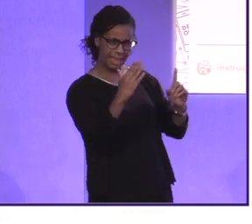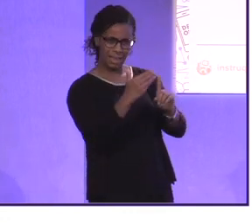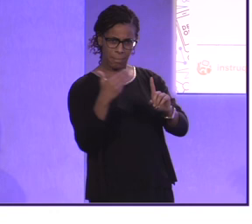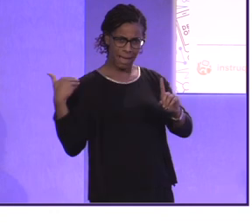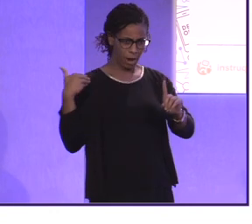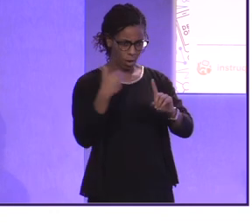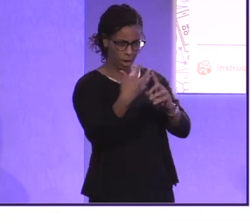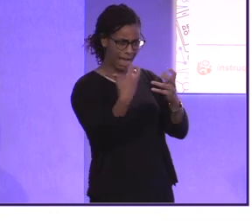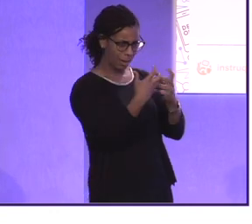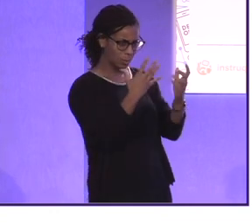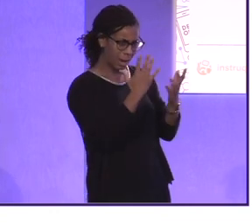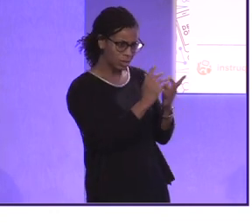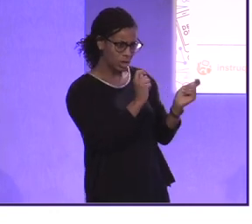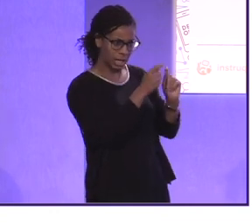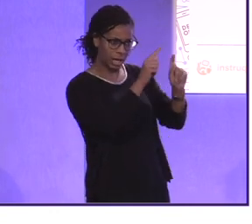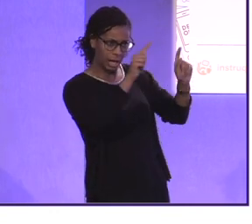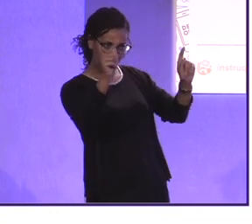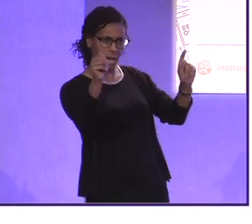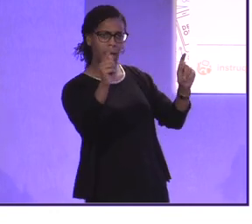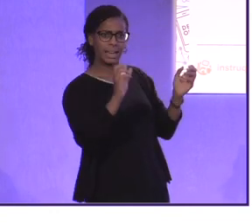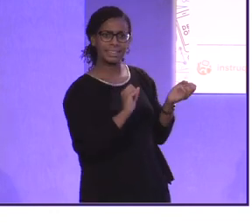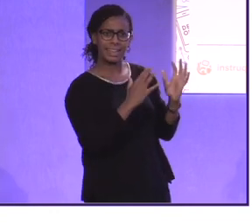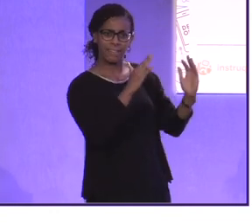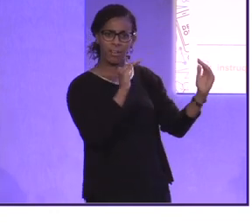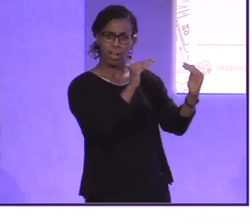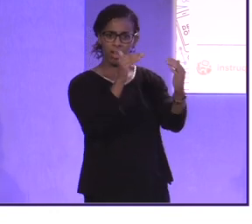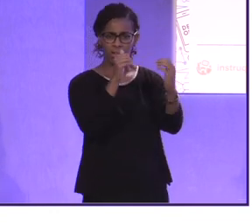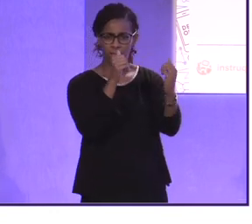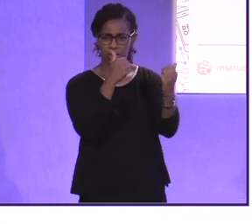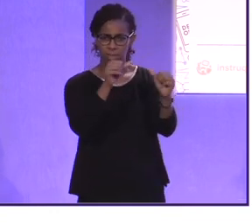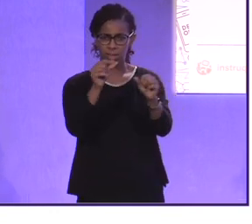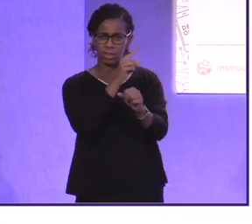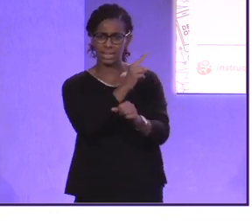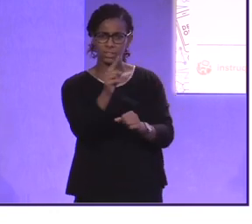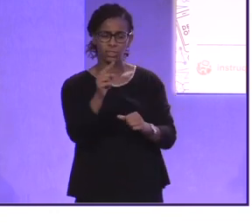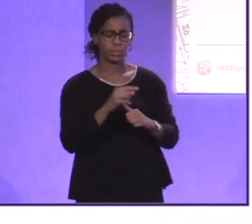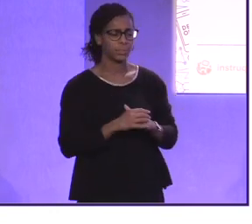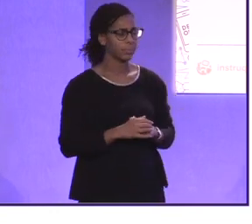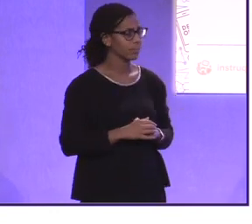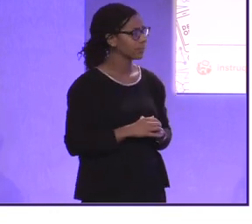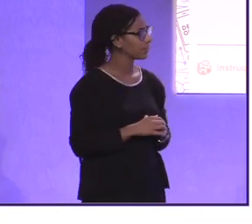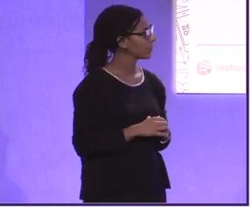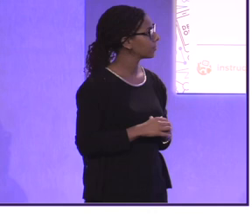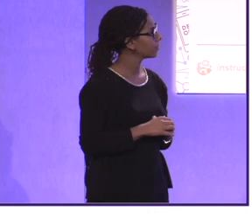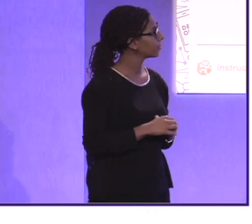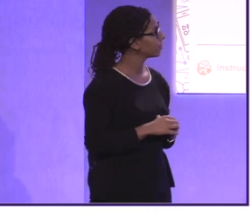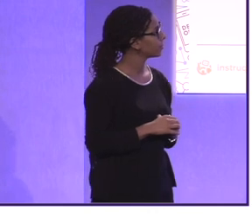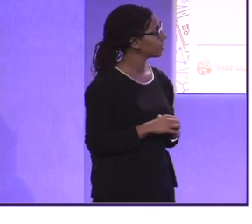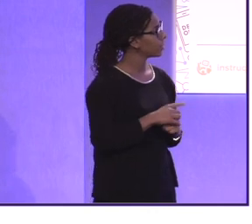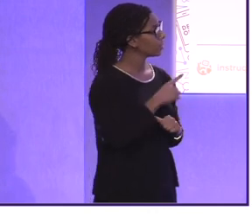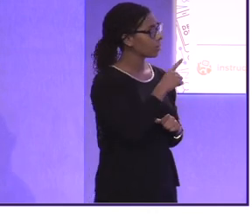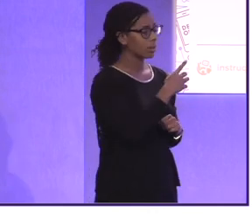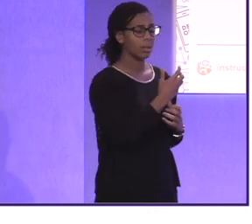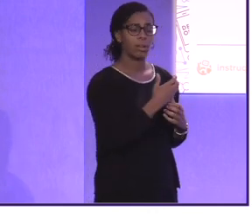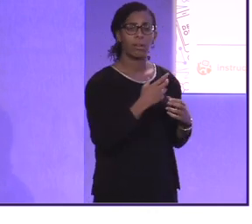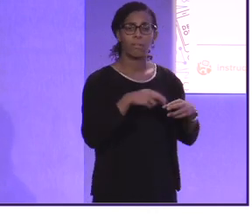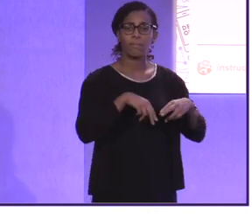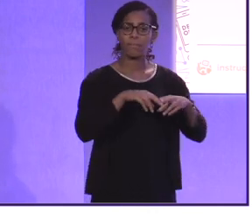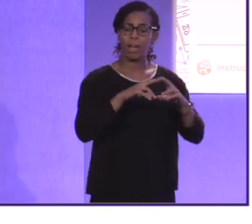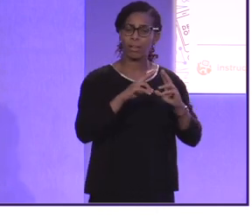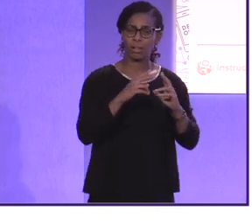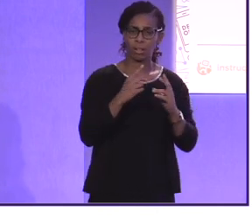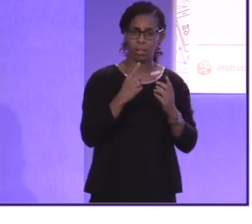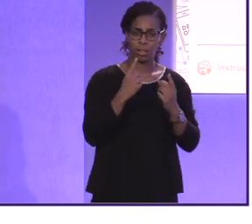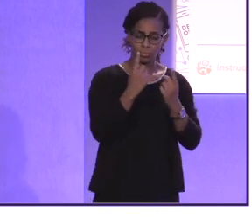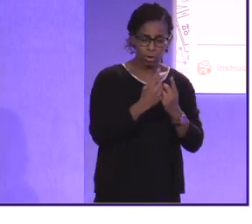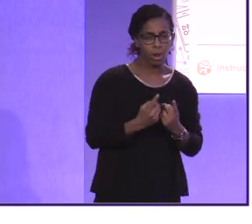is a good point in the sense that we can use these things to define what a final product or service should look like, but they're also really, really good at